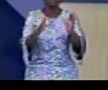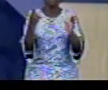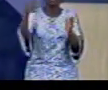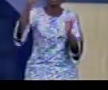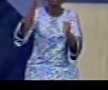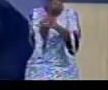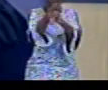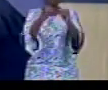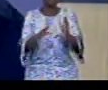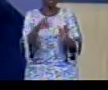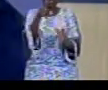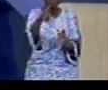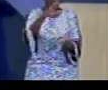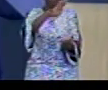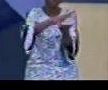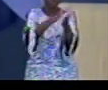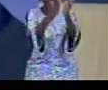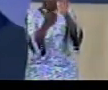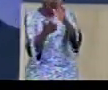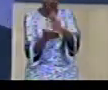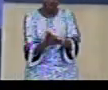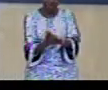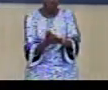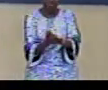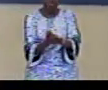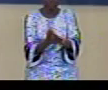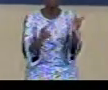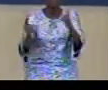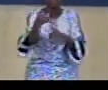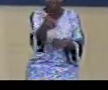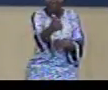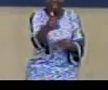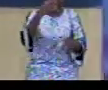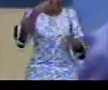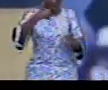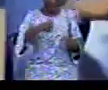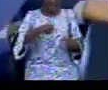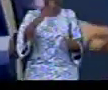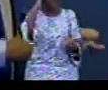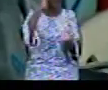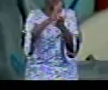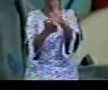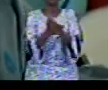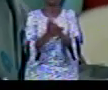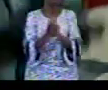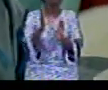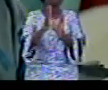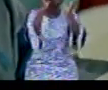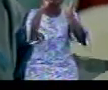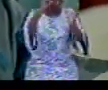you become, I will become. I can't hear you.